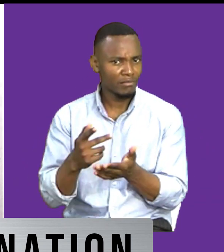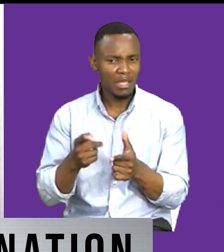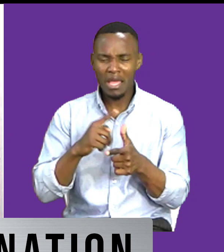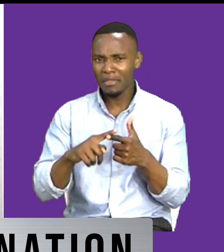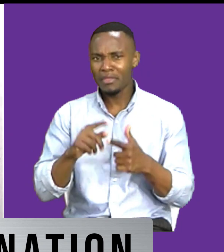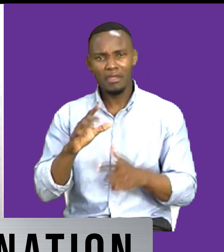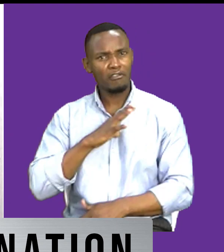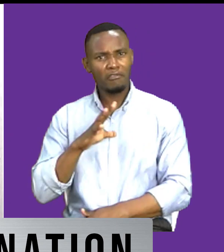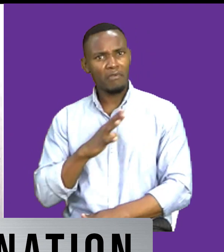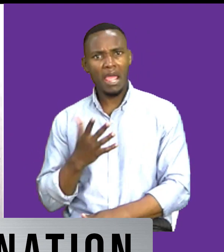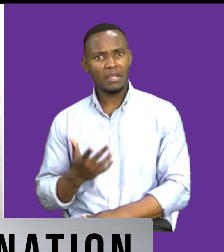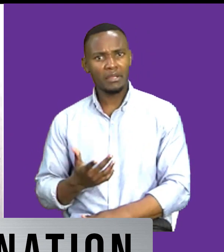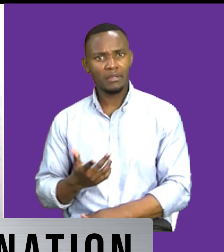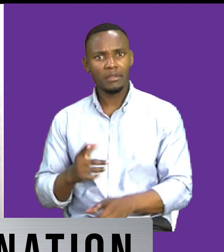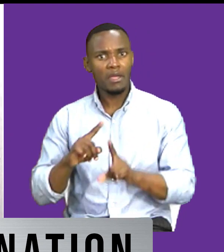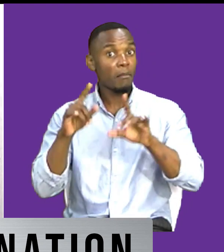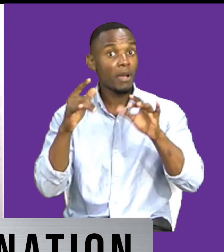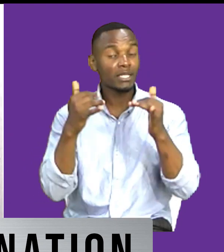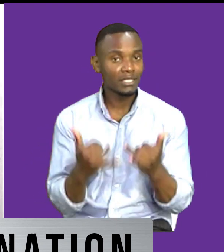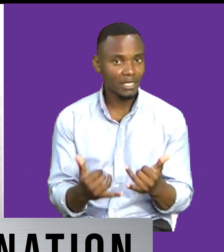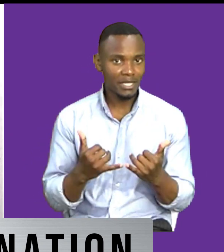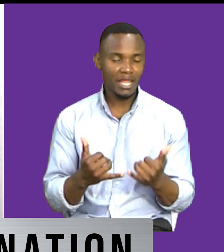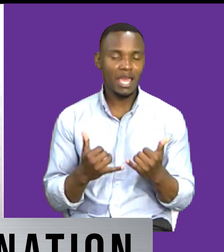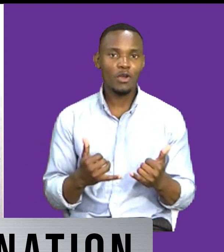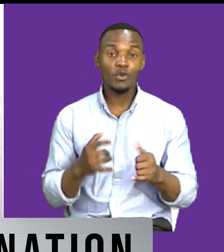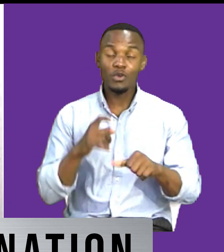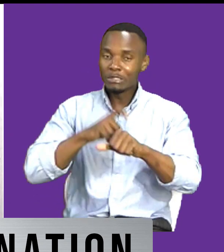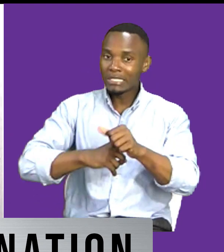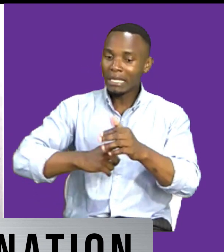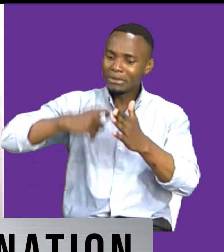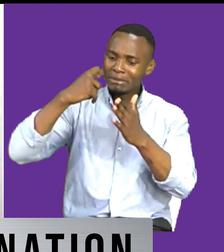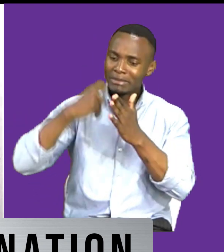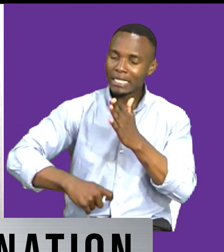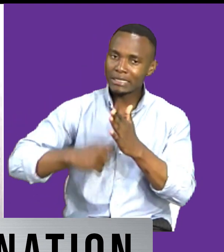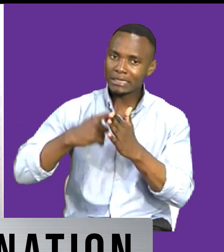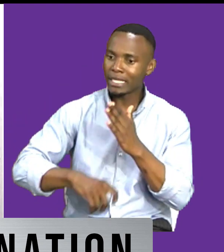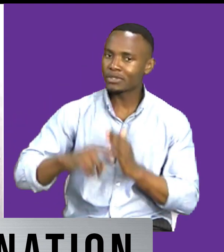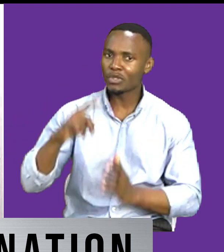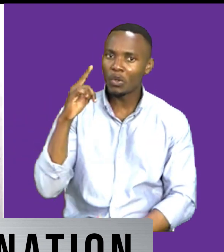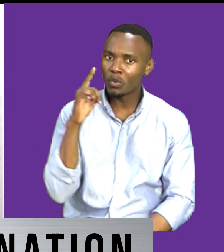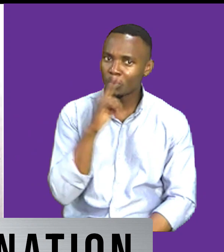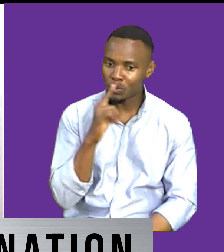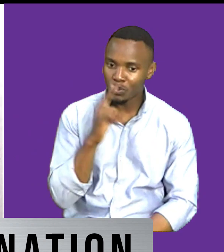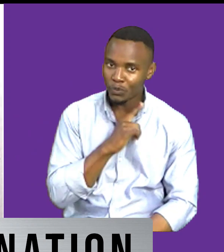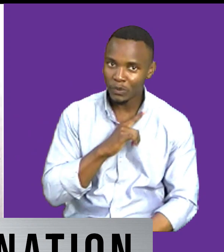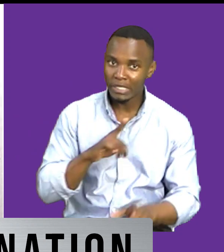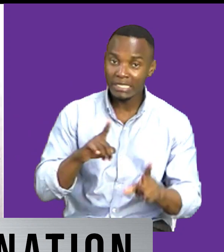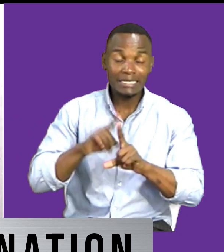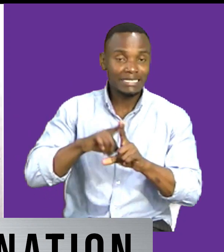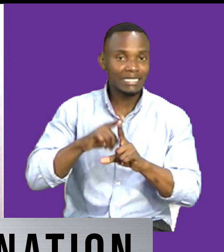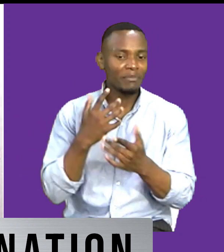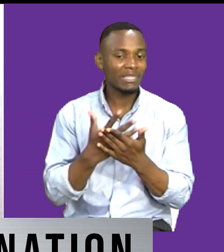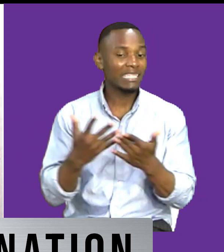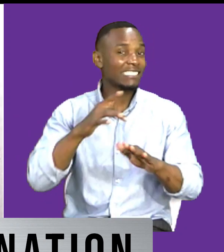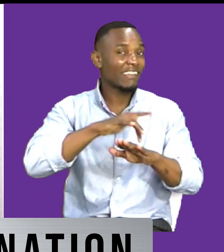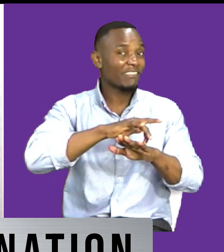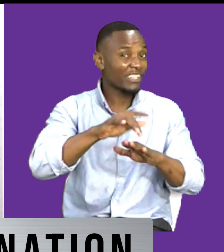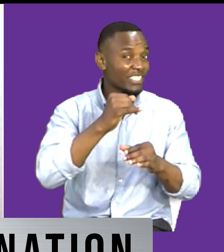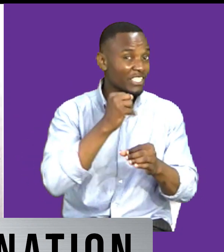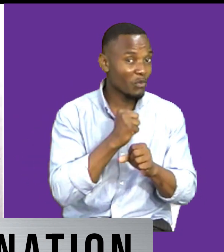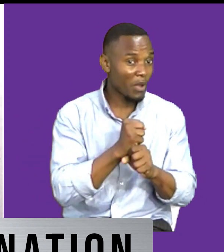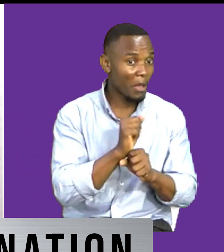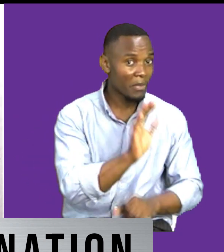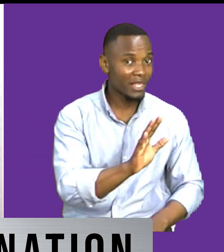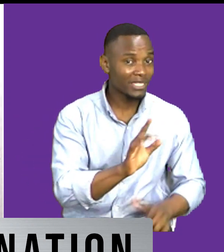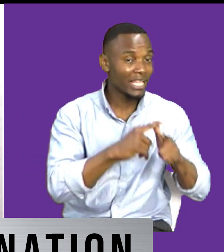you're okay. But now, when you get heavy taxation and things are affecting that job, now you're like,